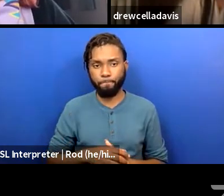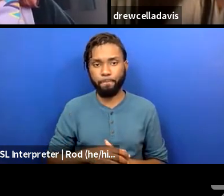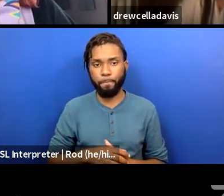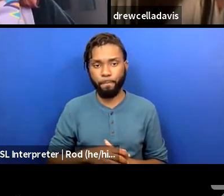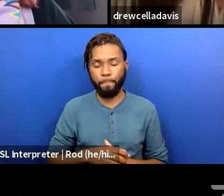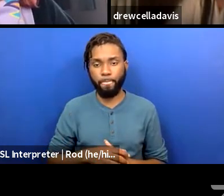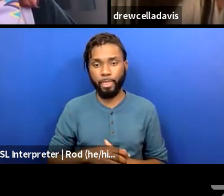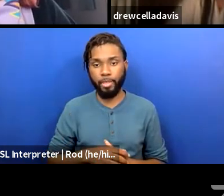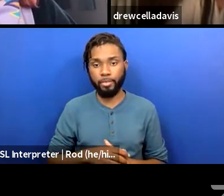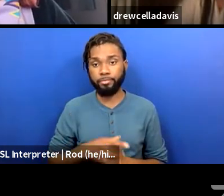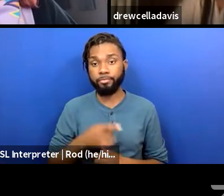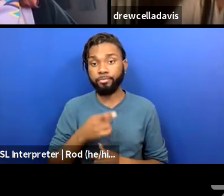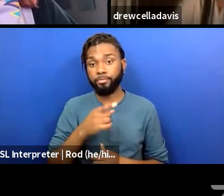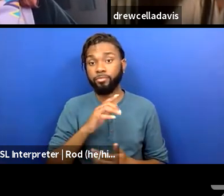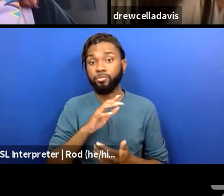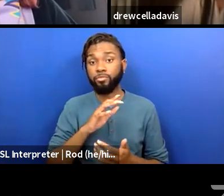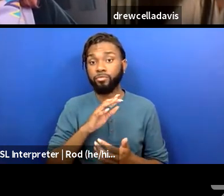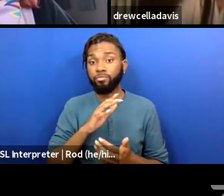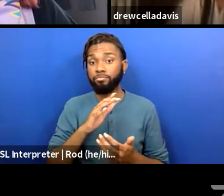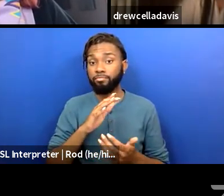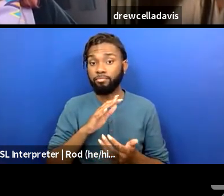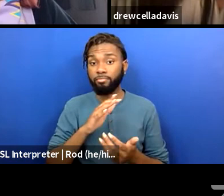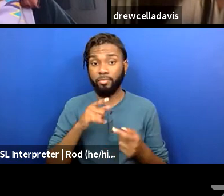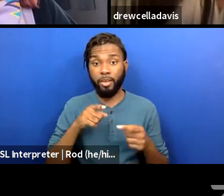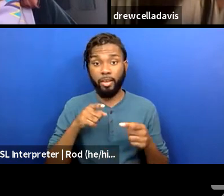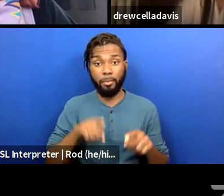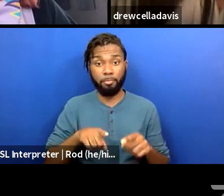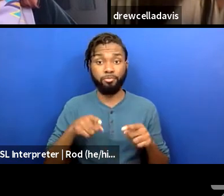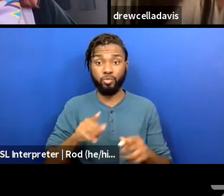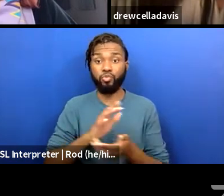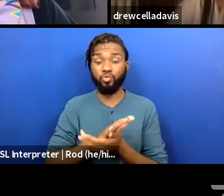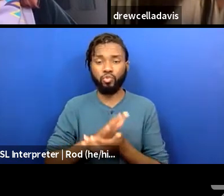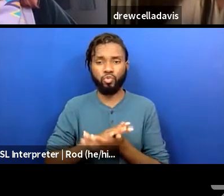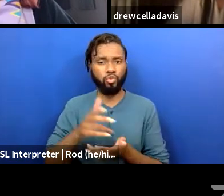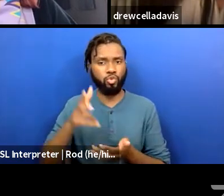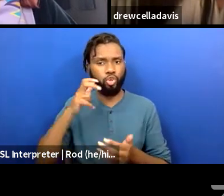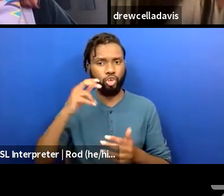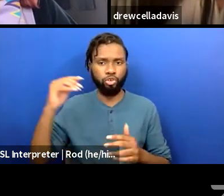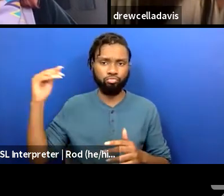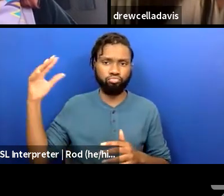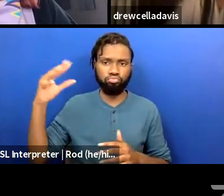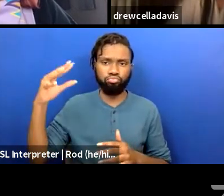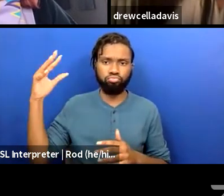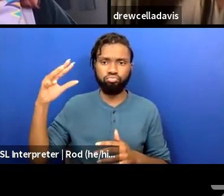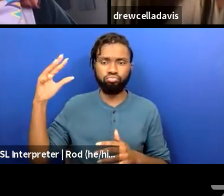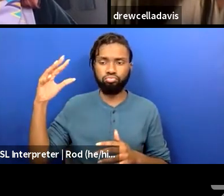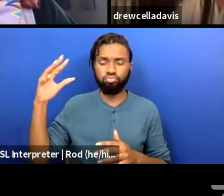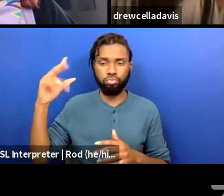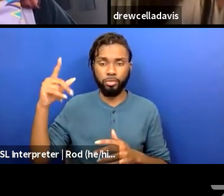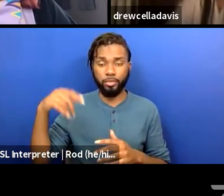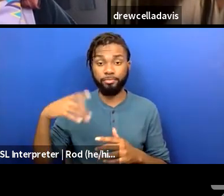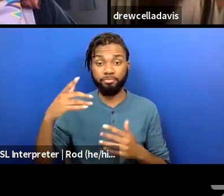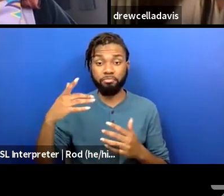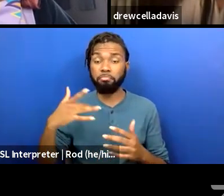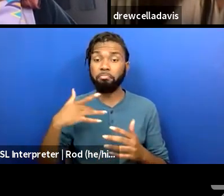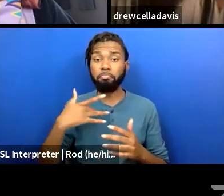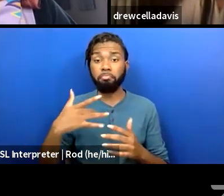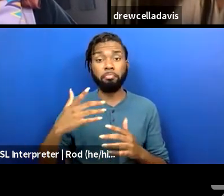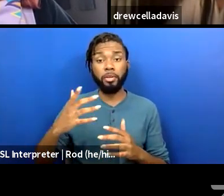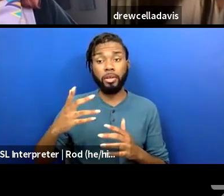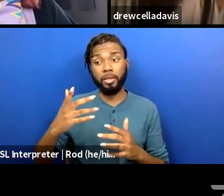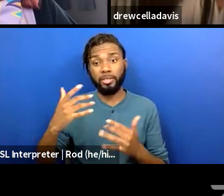in school, a horn went off. And they, unlike usual, we didn't line up out in the hall and march